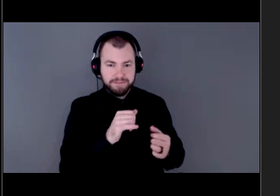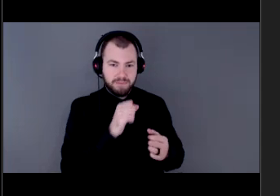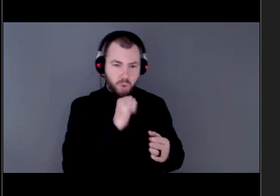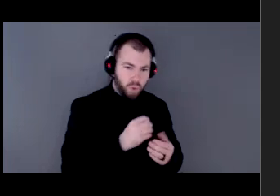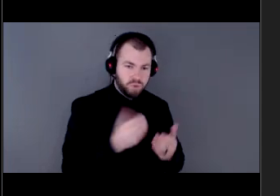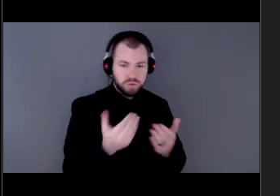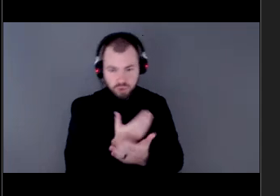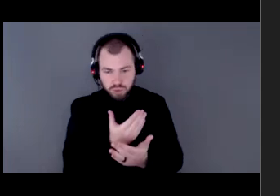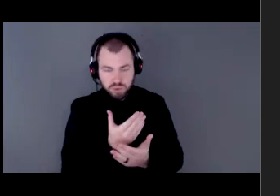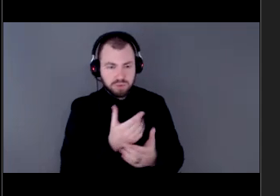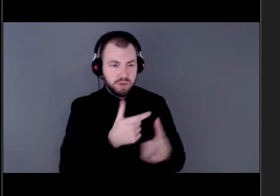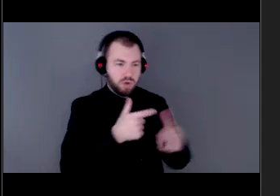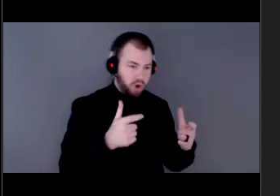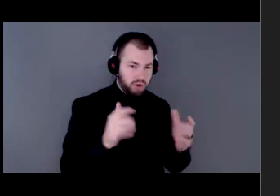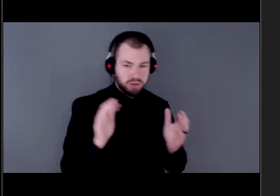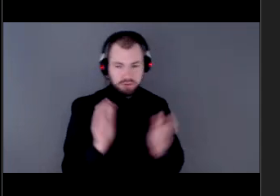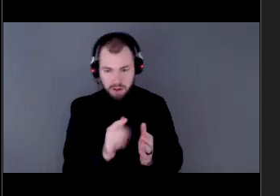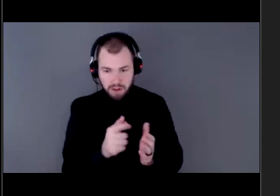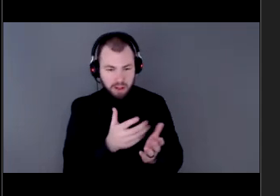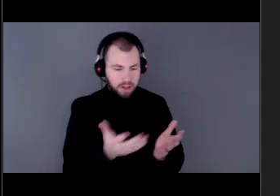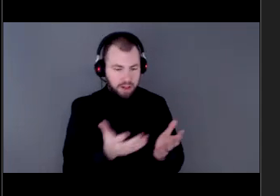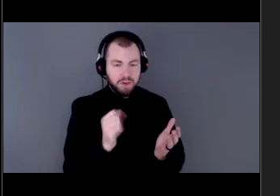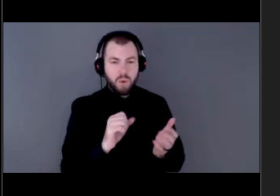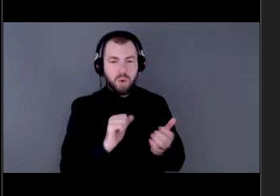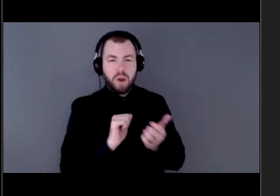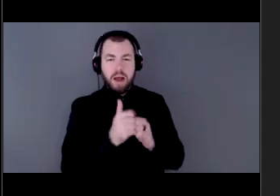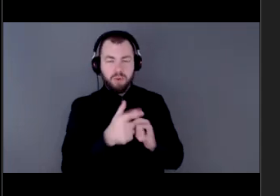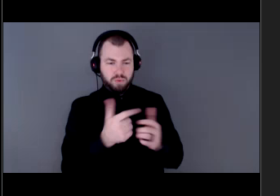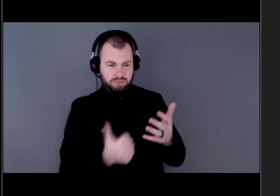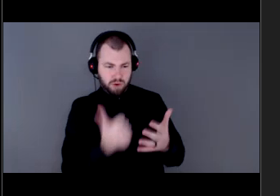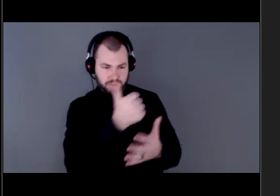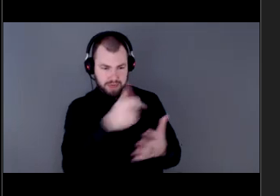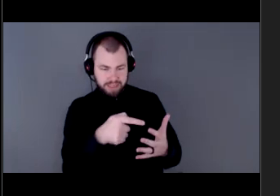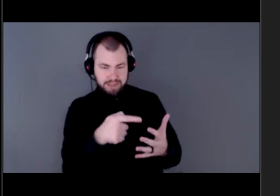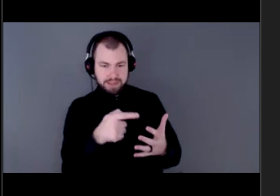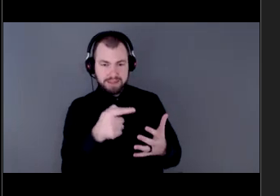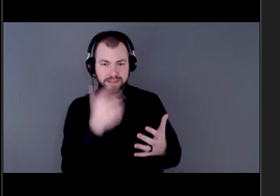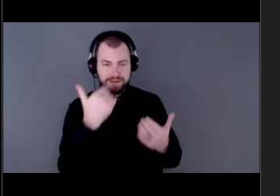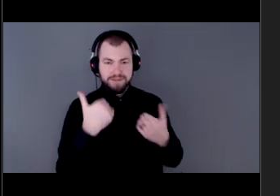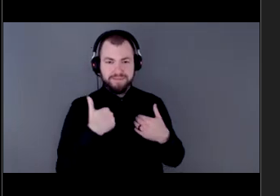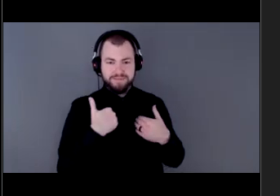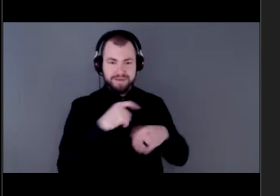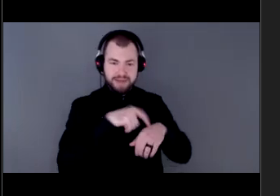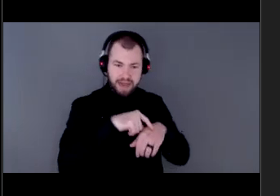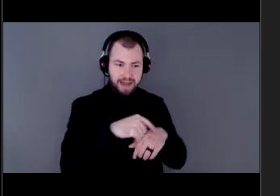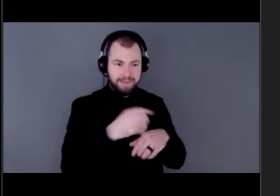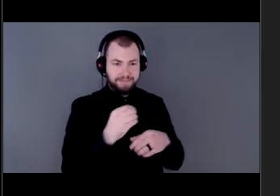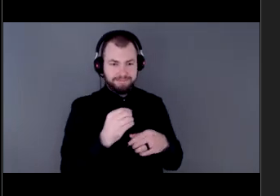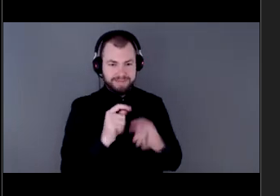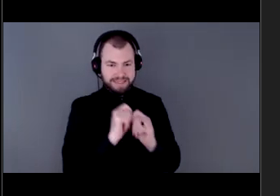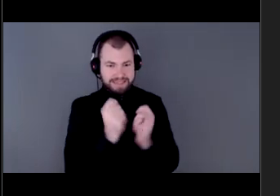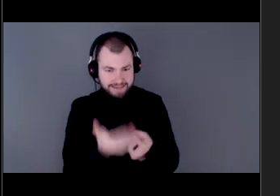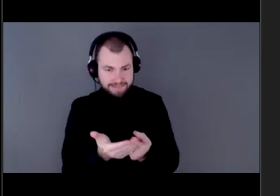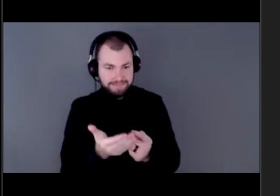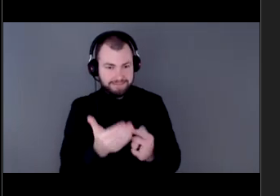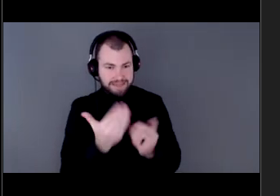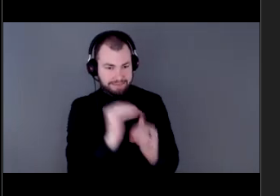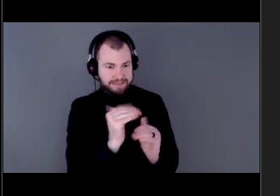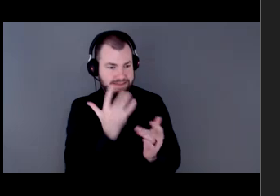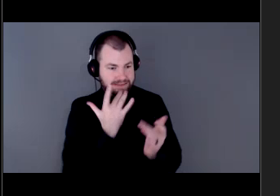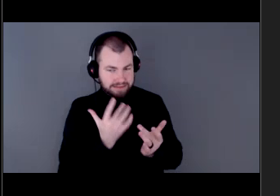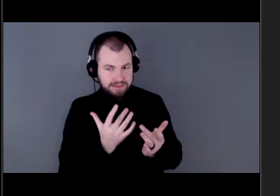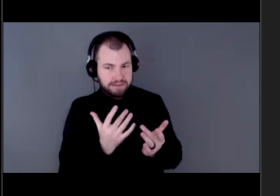small. So how do you prioritize, given that you have a limited amount of time and a limited amount of team out there? Yeah, we